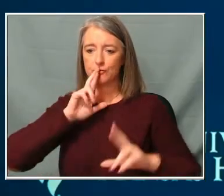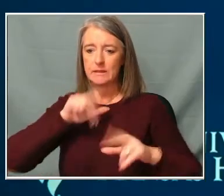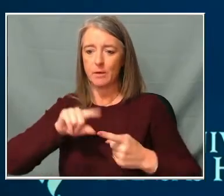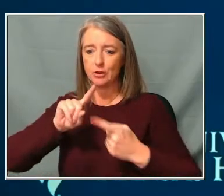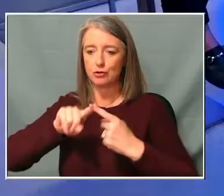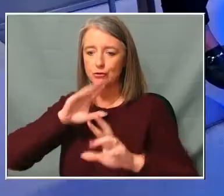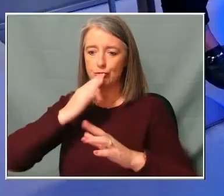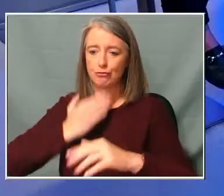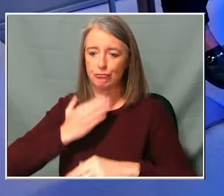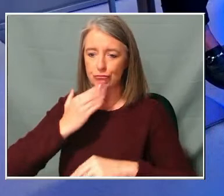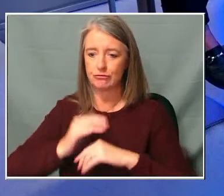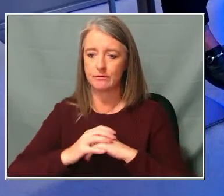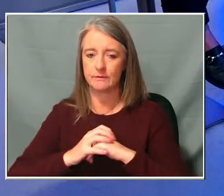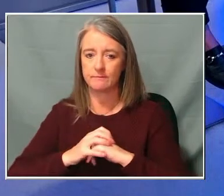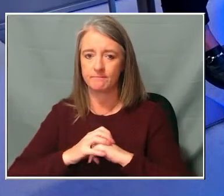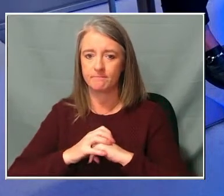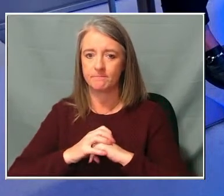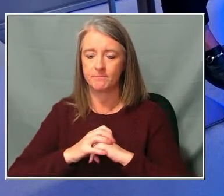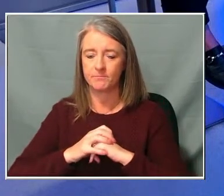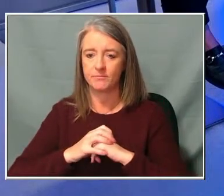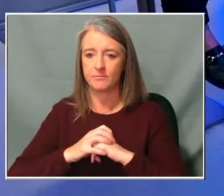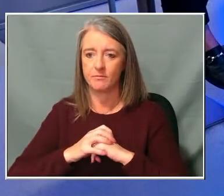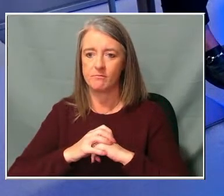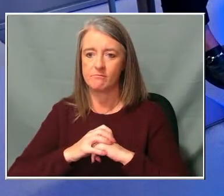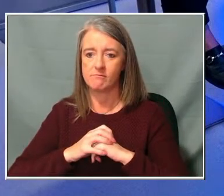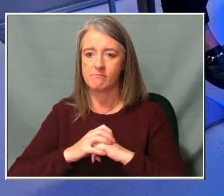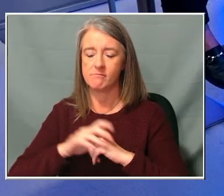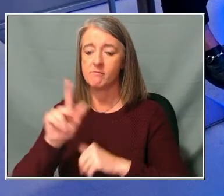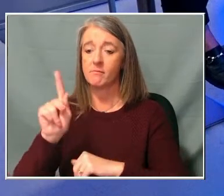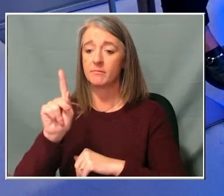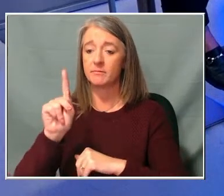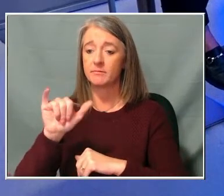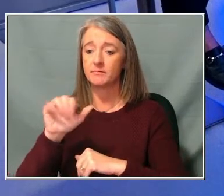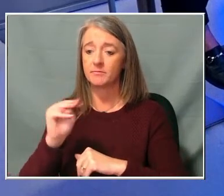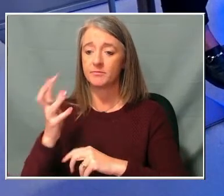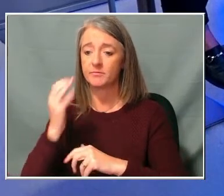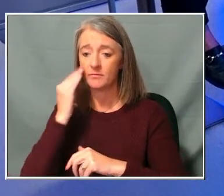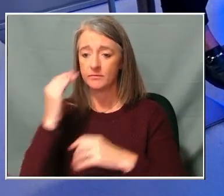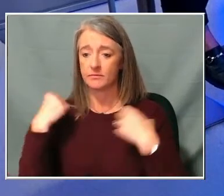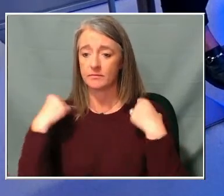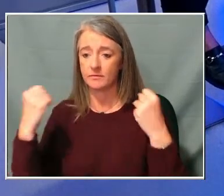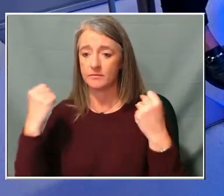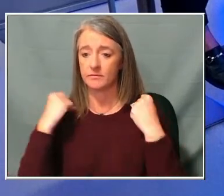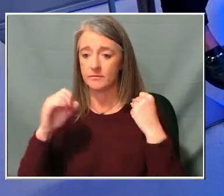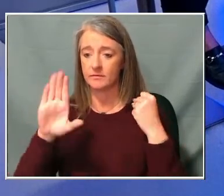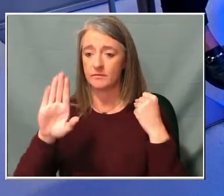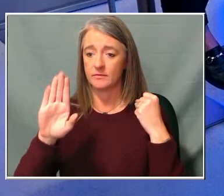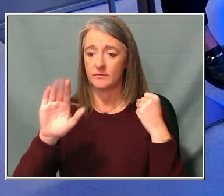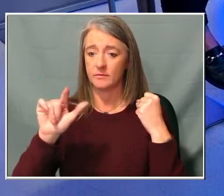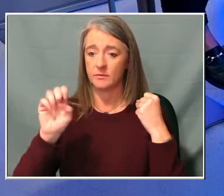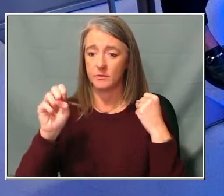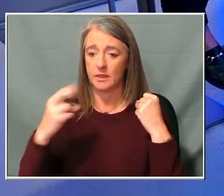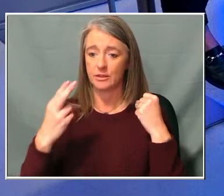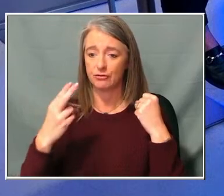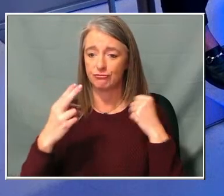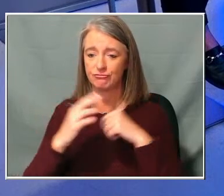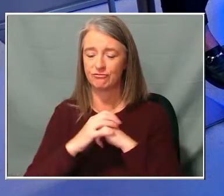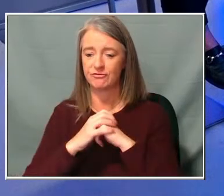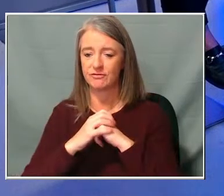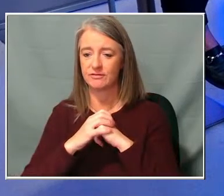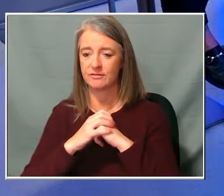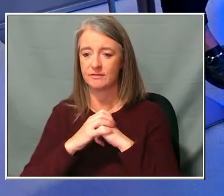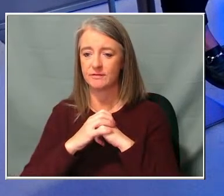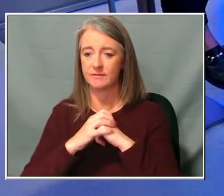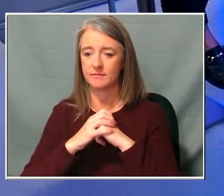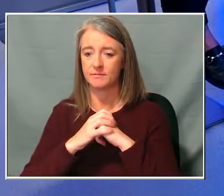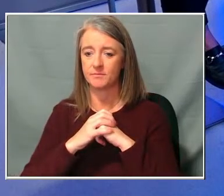Okay. Okay. Kim wants to know. I work out at Blush. I'm so confused because that's always what we get a lot. Okay.